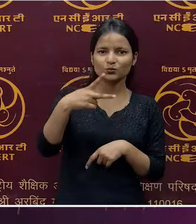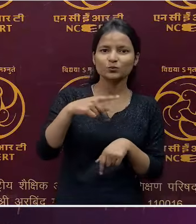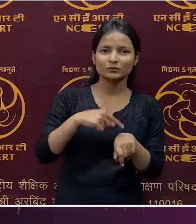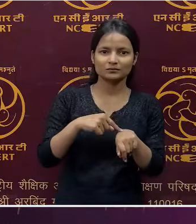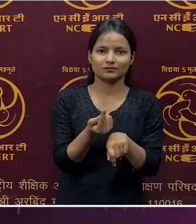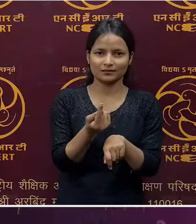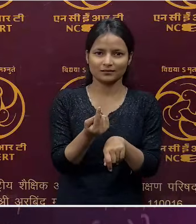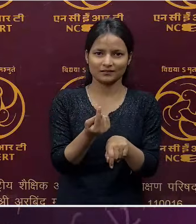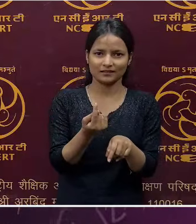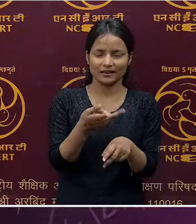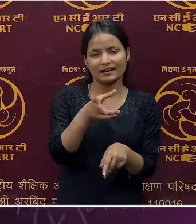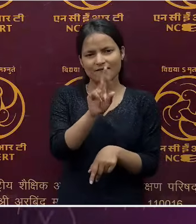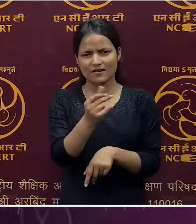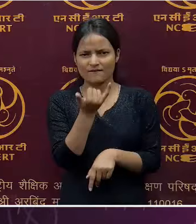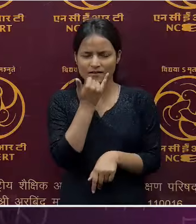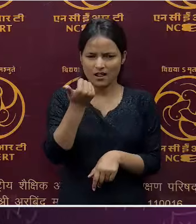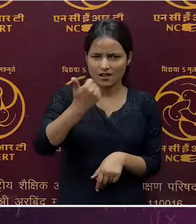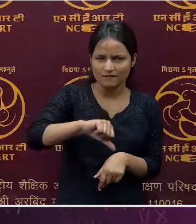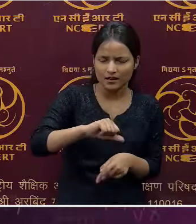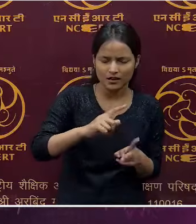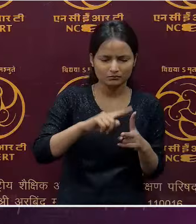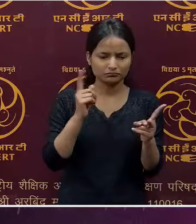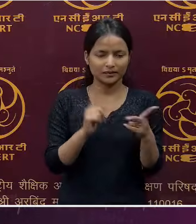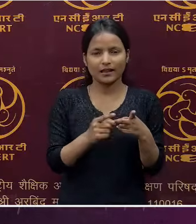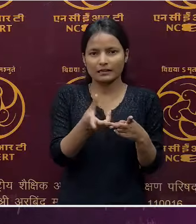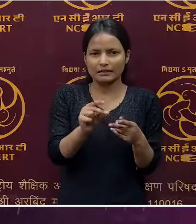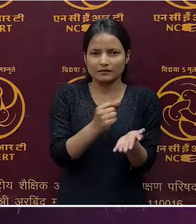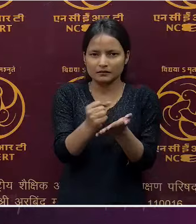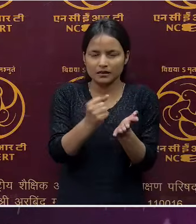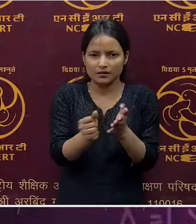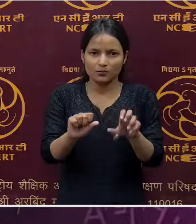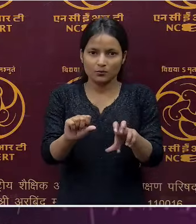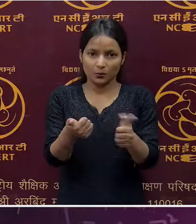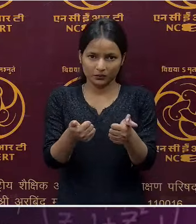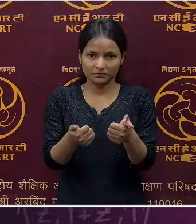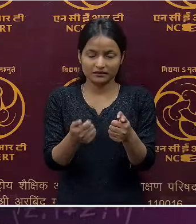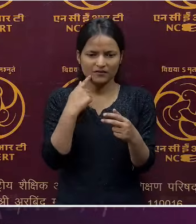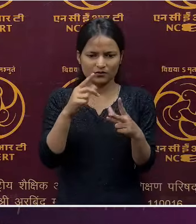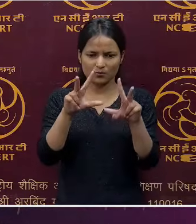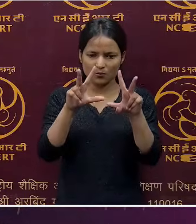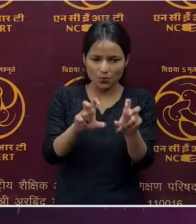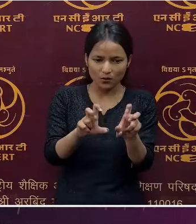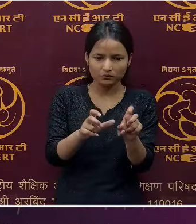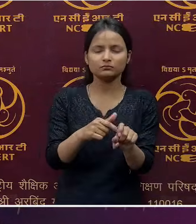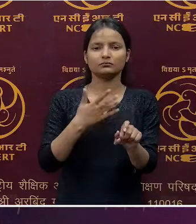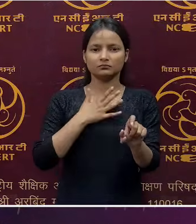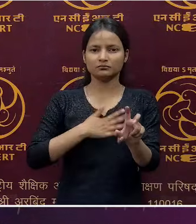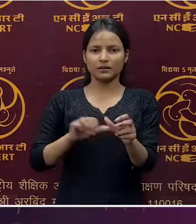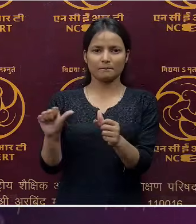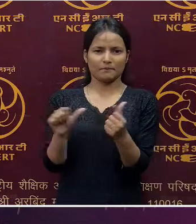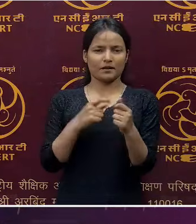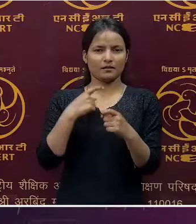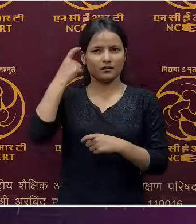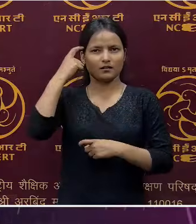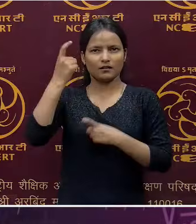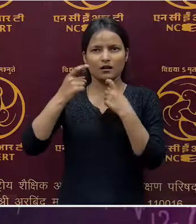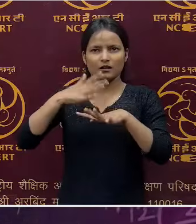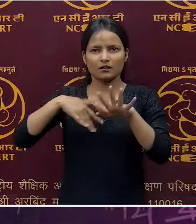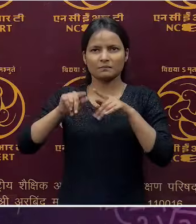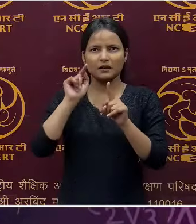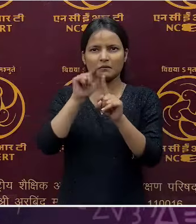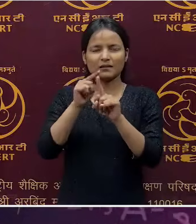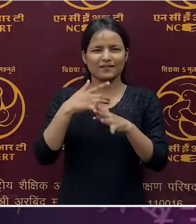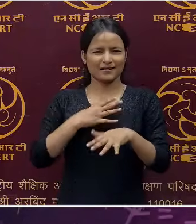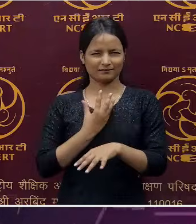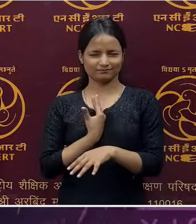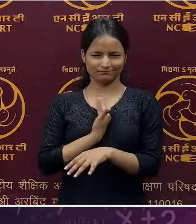Yeah. After those 2 chances, the question will be locked, and you are still, if your guessing game is still not that correct,